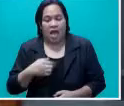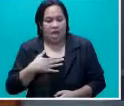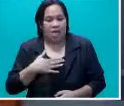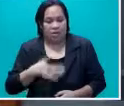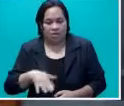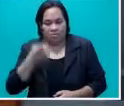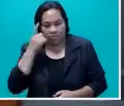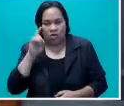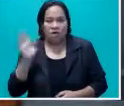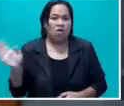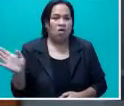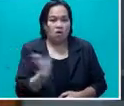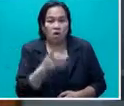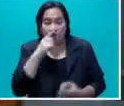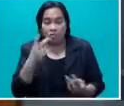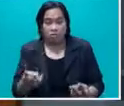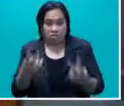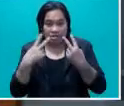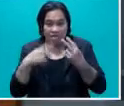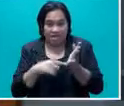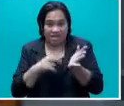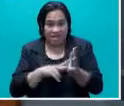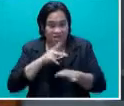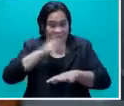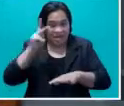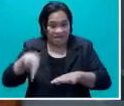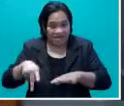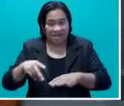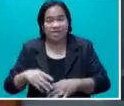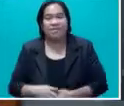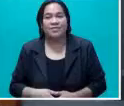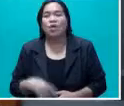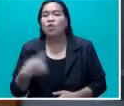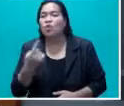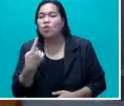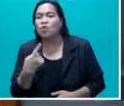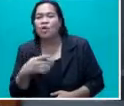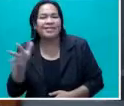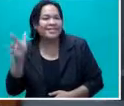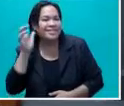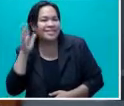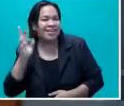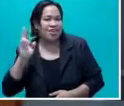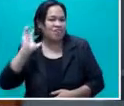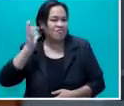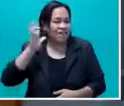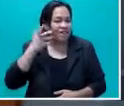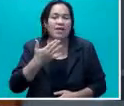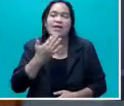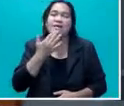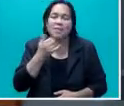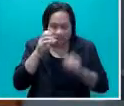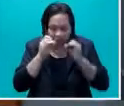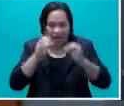call to all those that are watching TV or the parliamentary live feed, to those listening in over the radio. Please